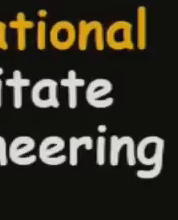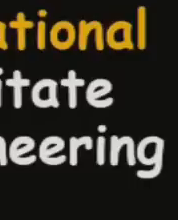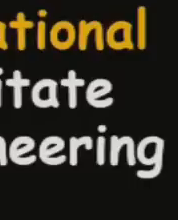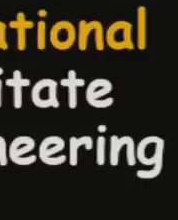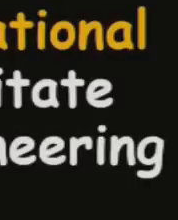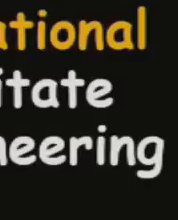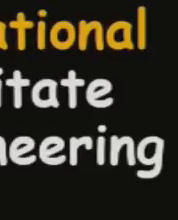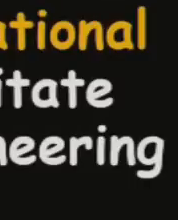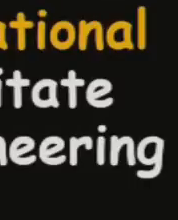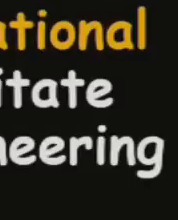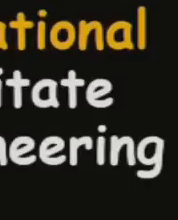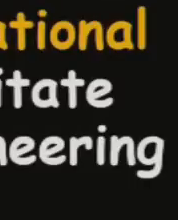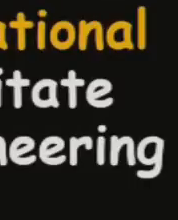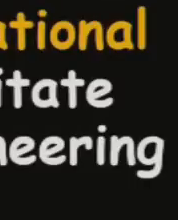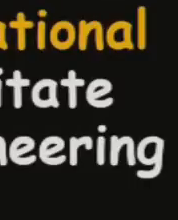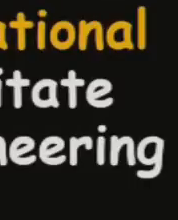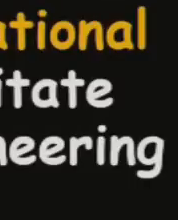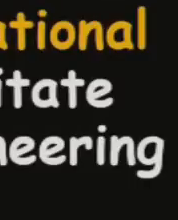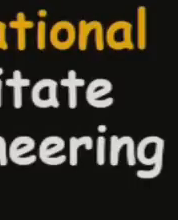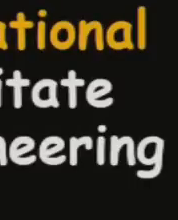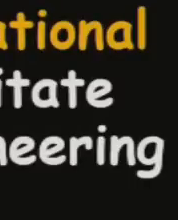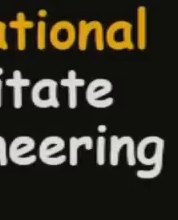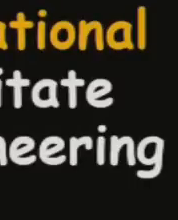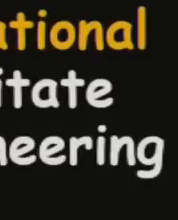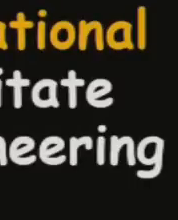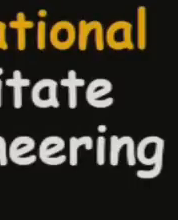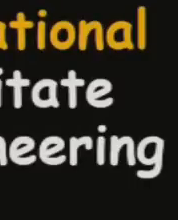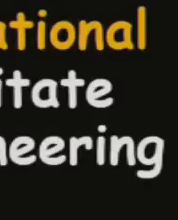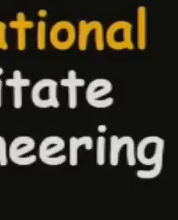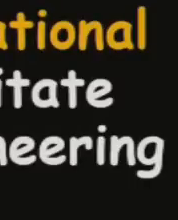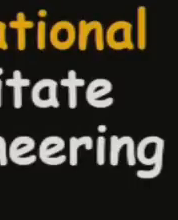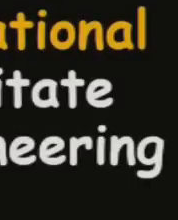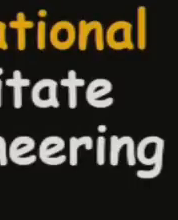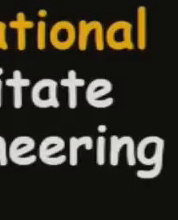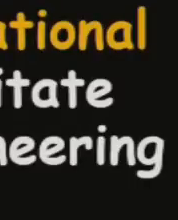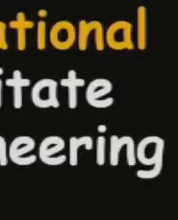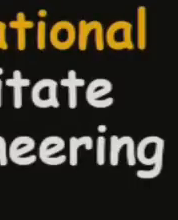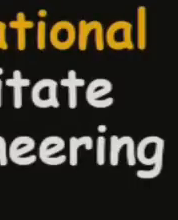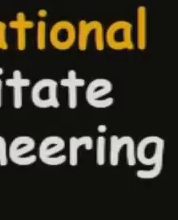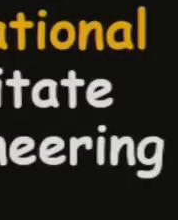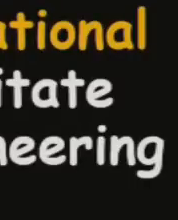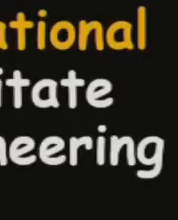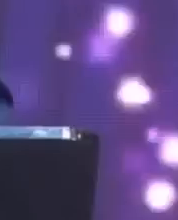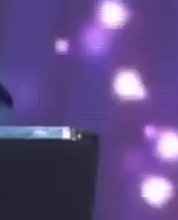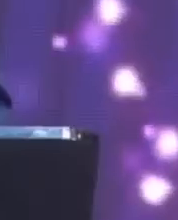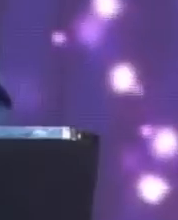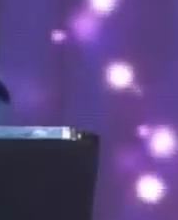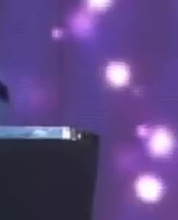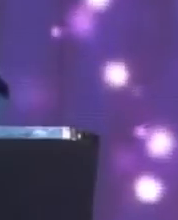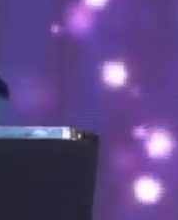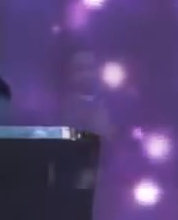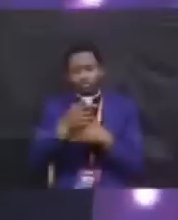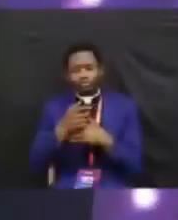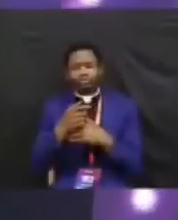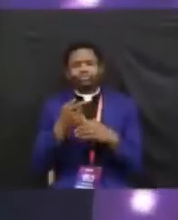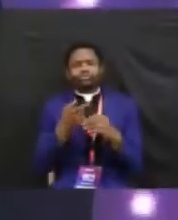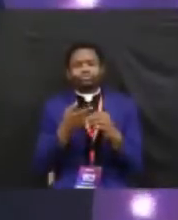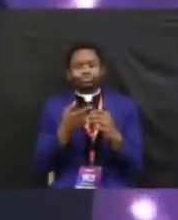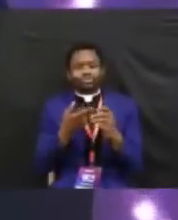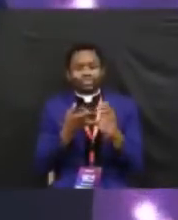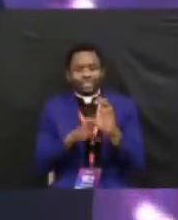to pioneer a pre-engineering program and further received approval to run five distinct